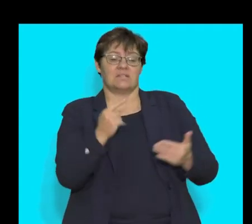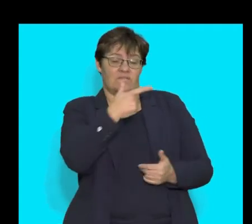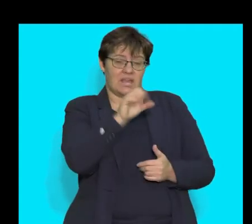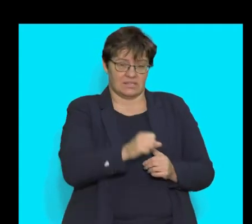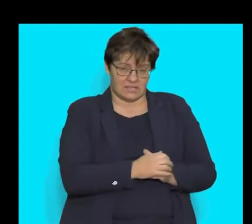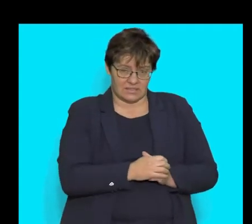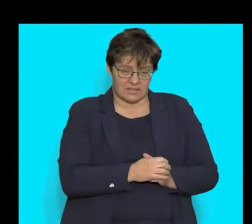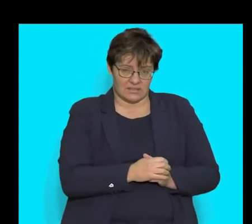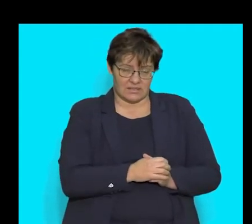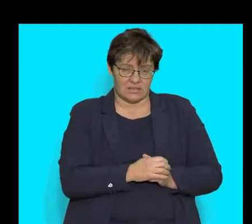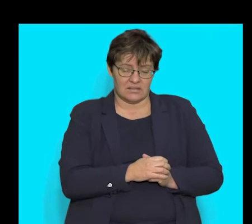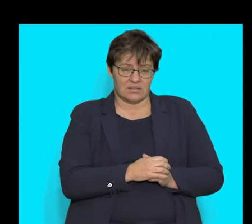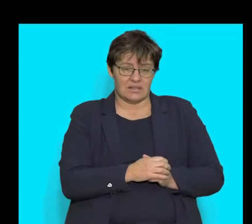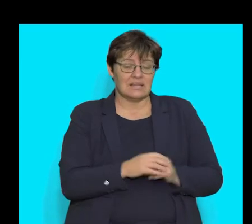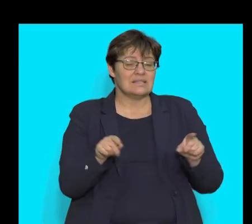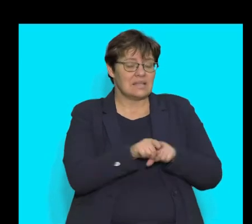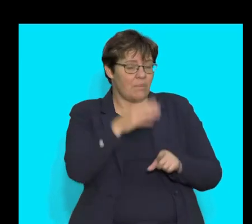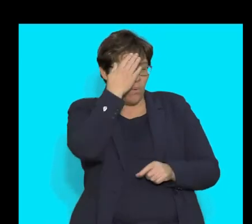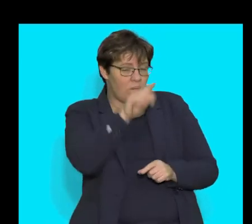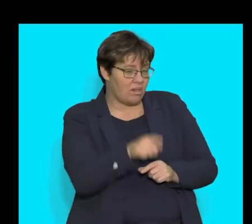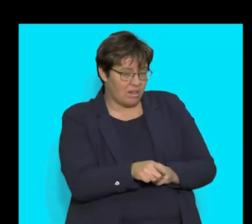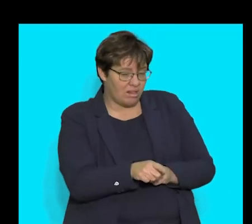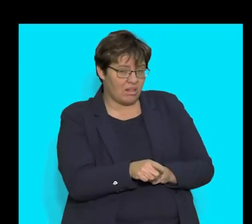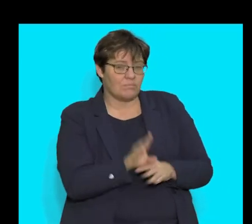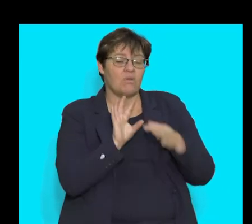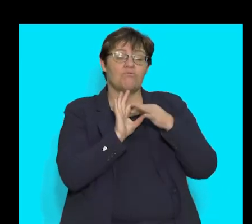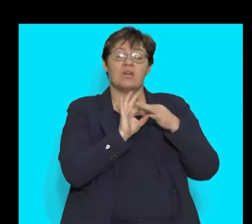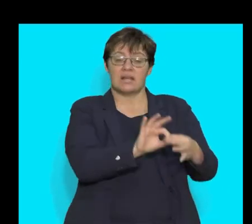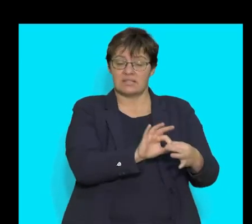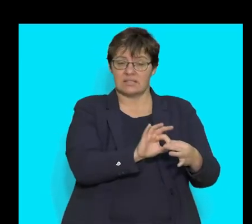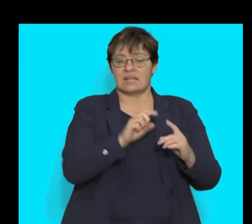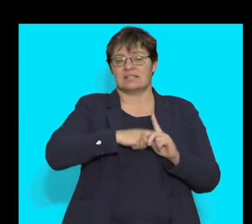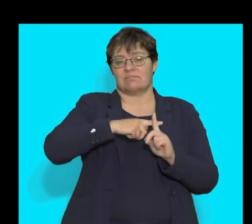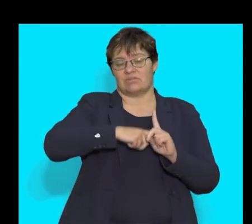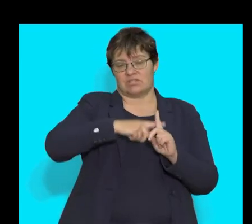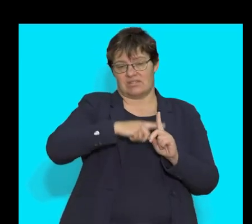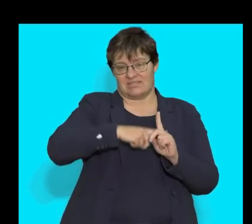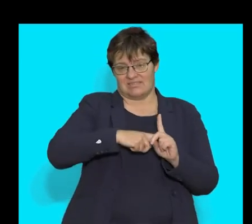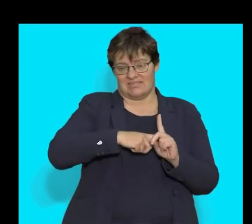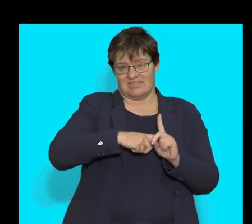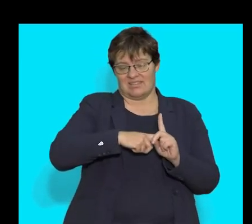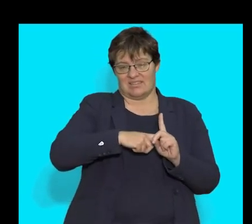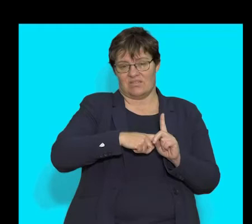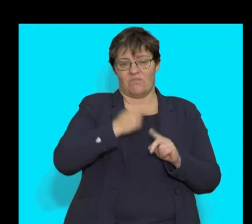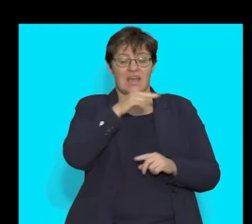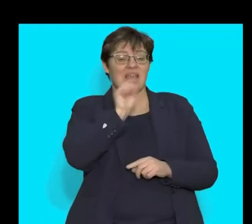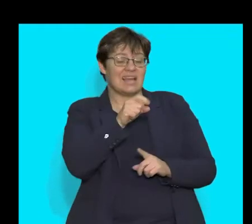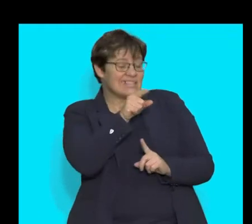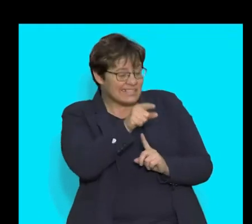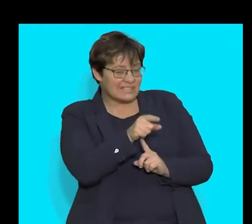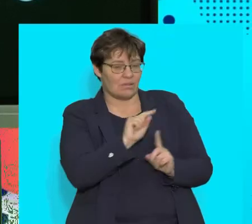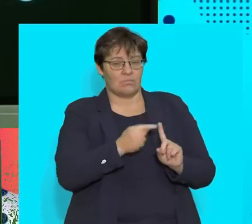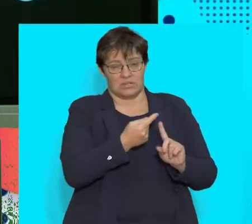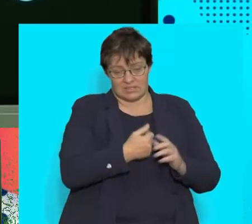gas, and I also know that it could be related to the temperature of the gas at that